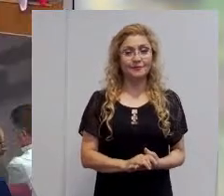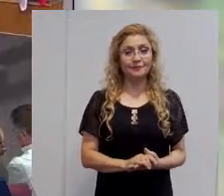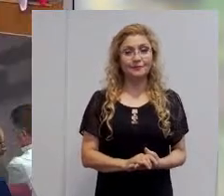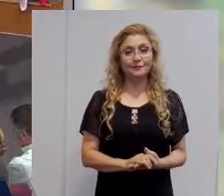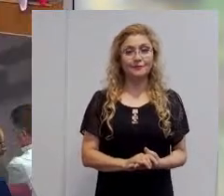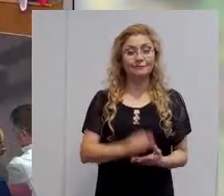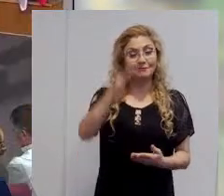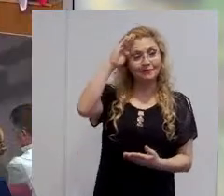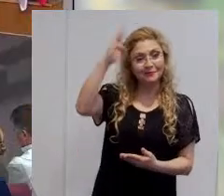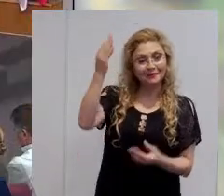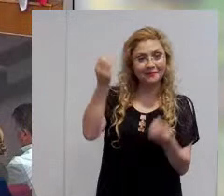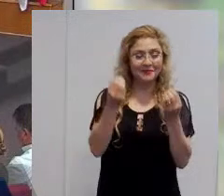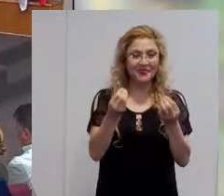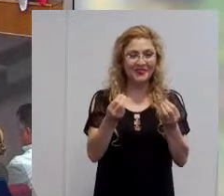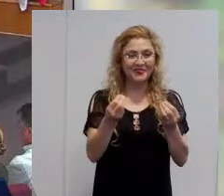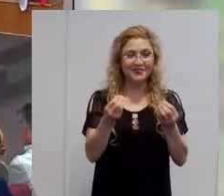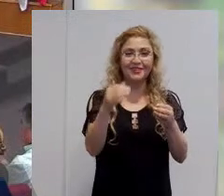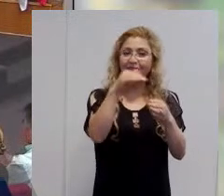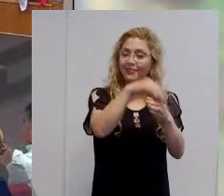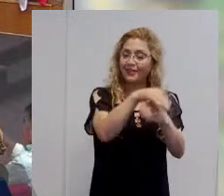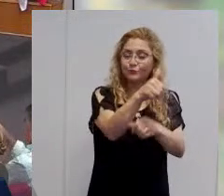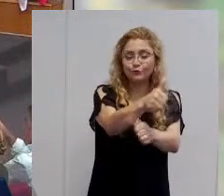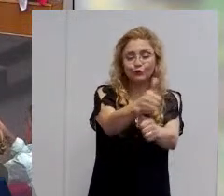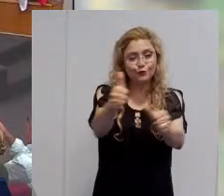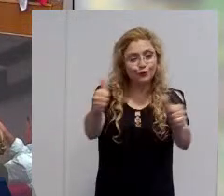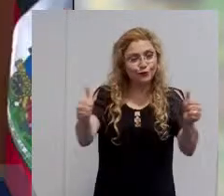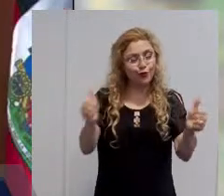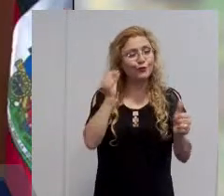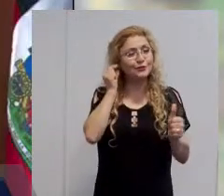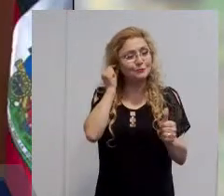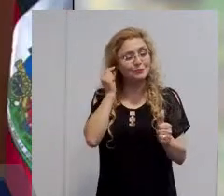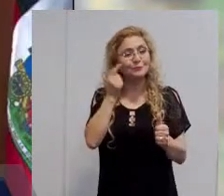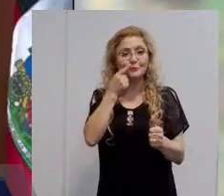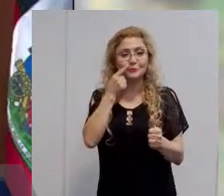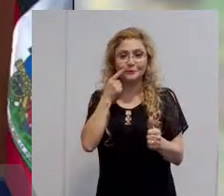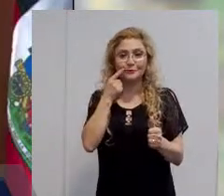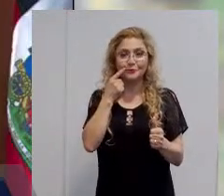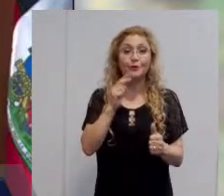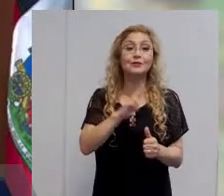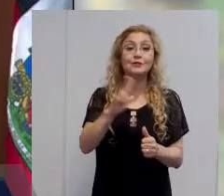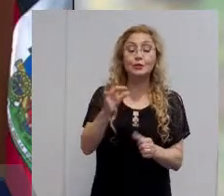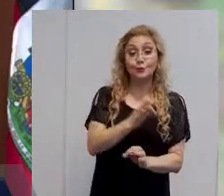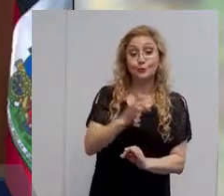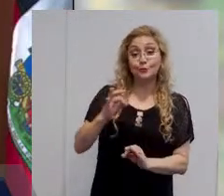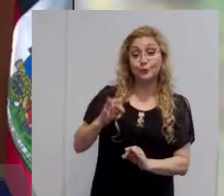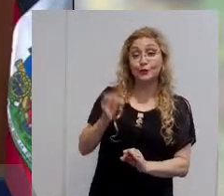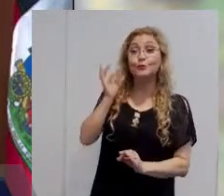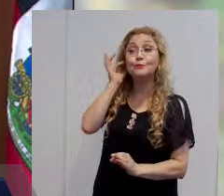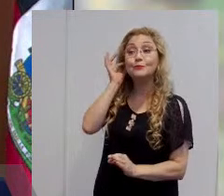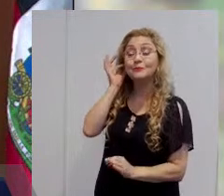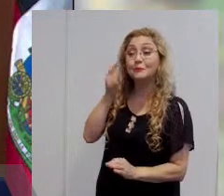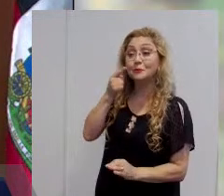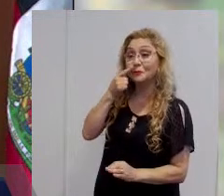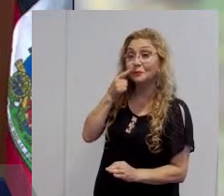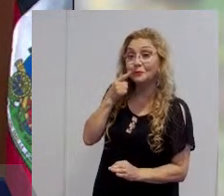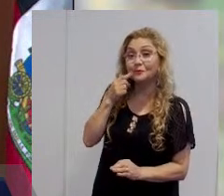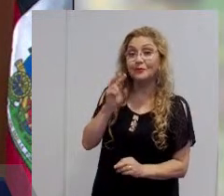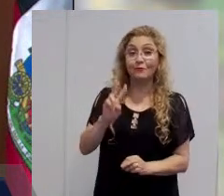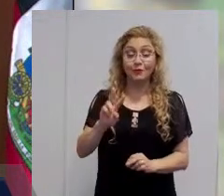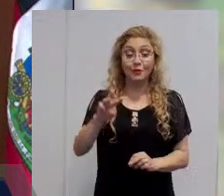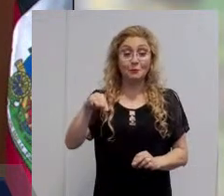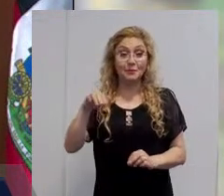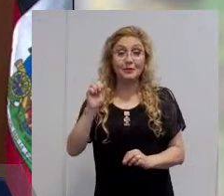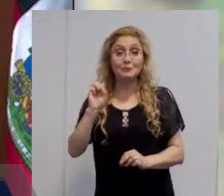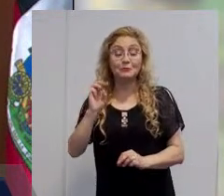Hola, buenas tardes. Hello, good afternoon, everyone. Señores ministros, señoras ministers, viceministros,